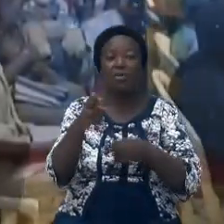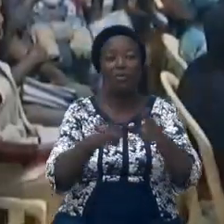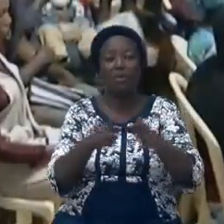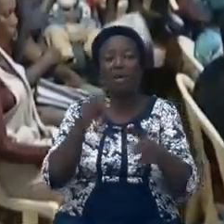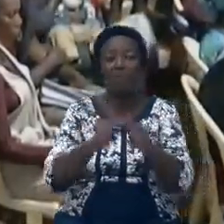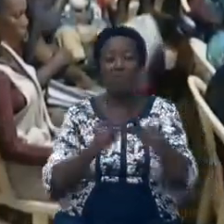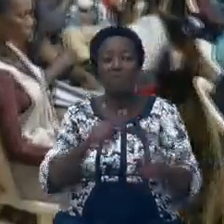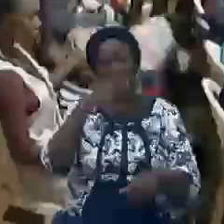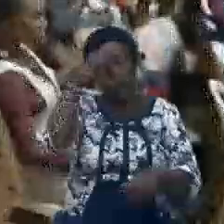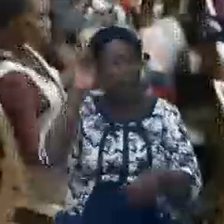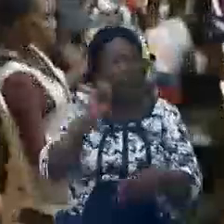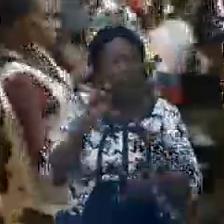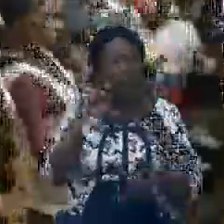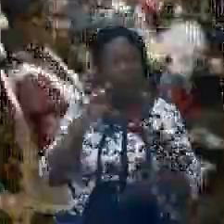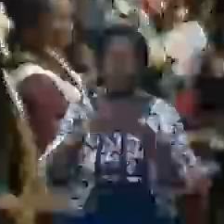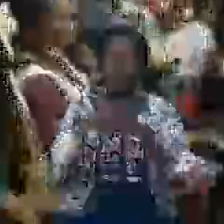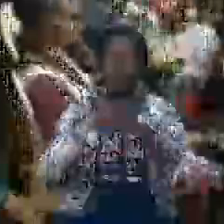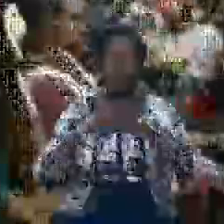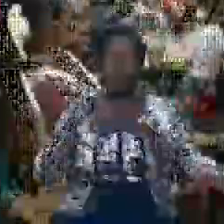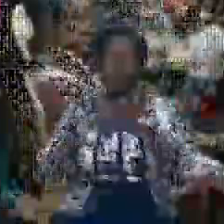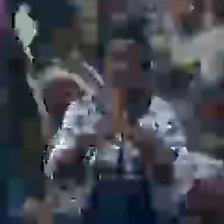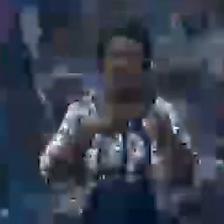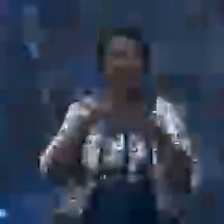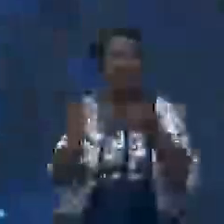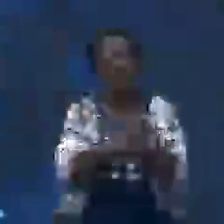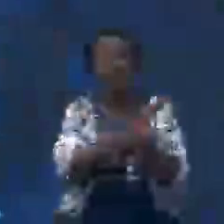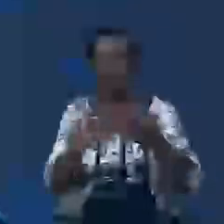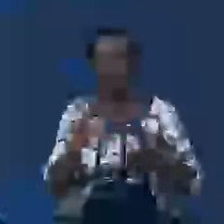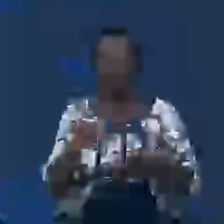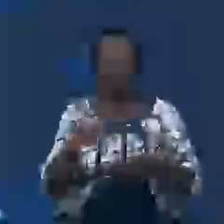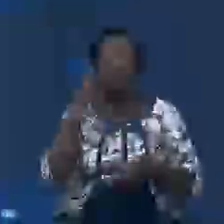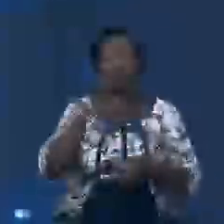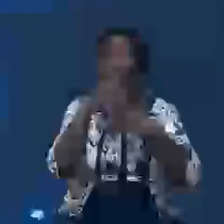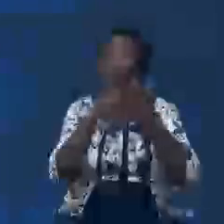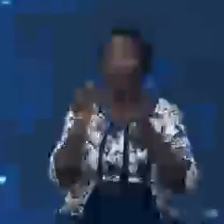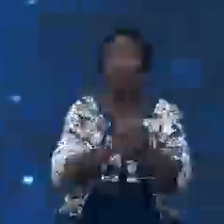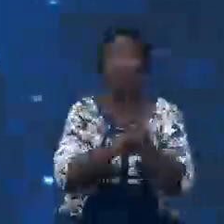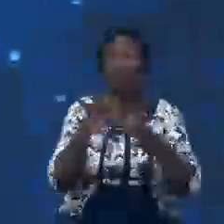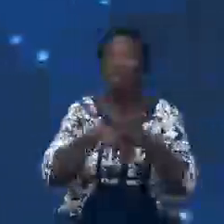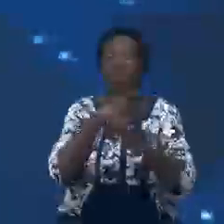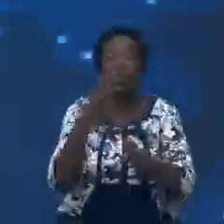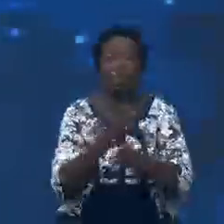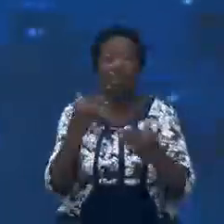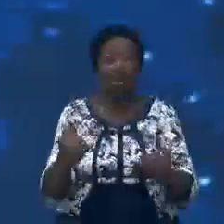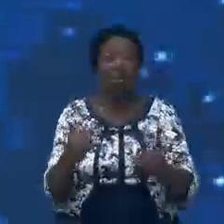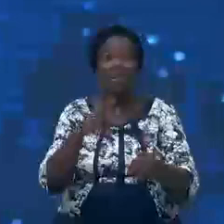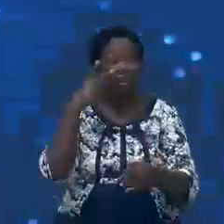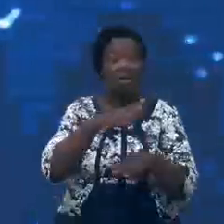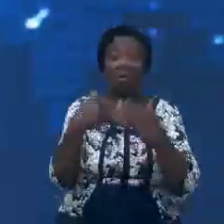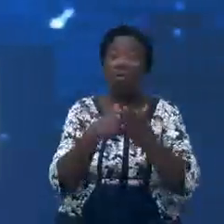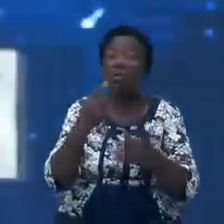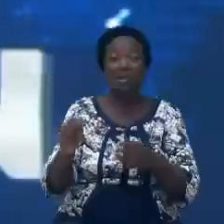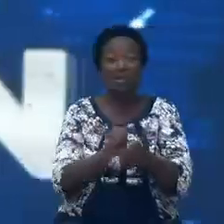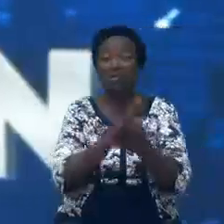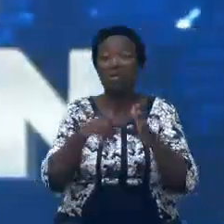everywhere, because the thief came to steal, to kill, and to destroy. Look at all the